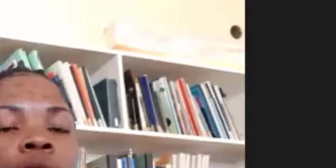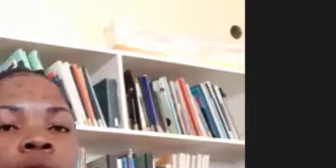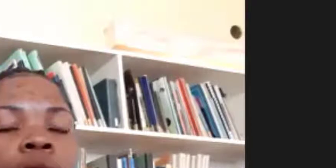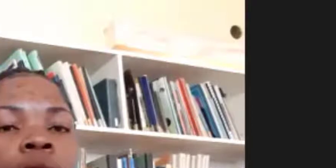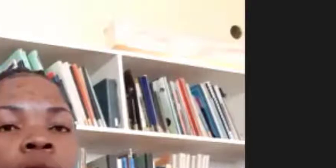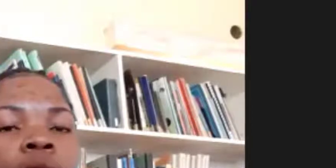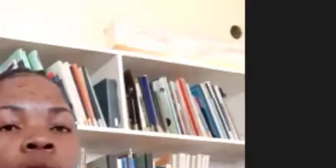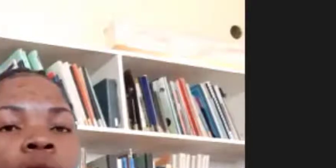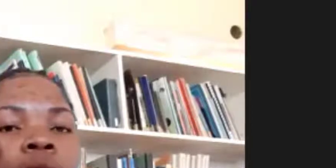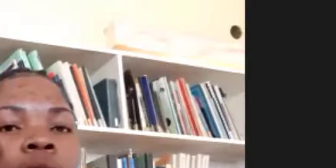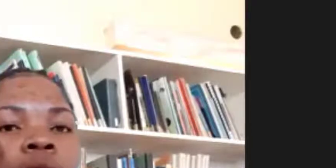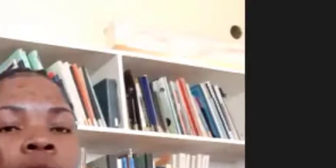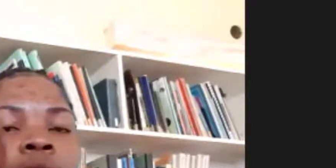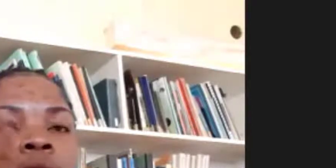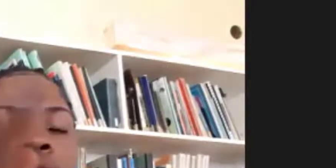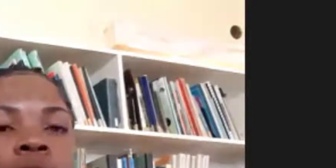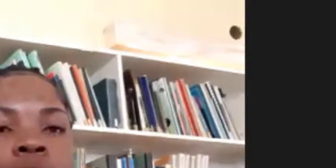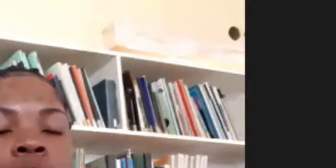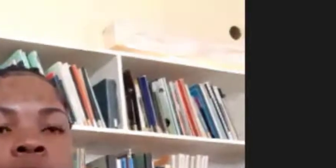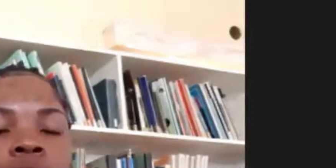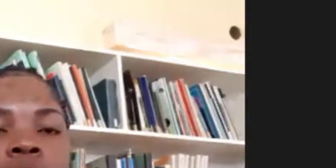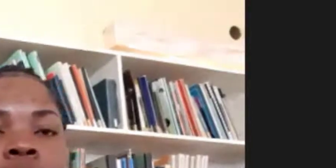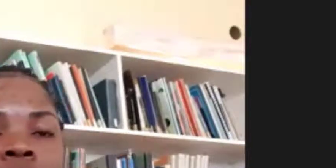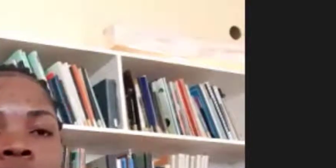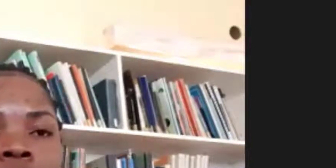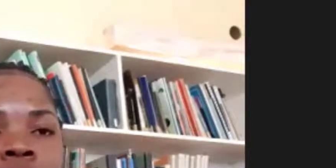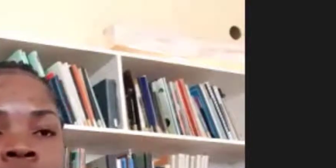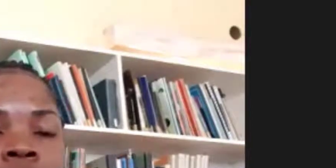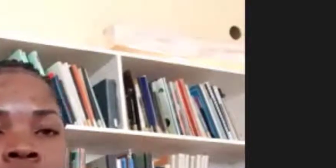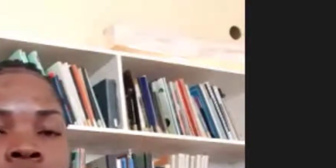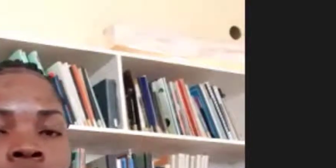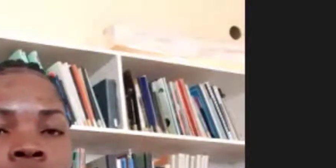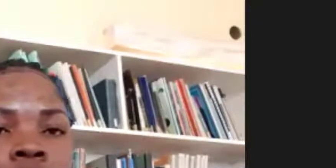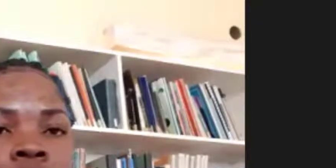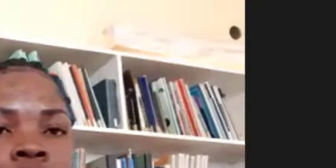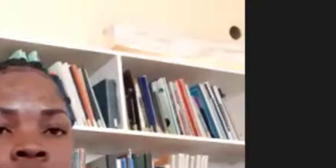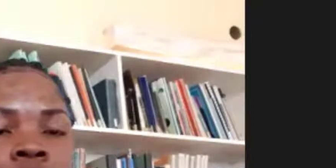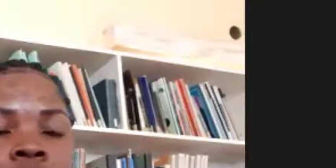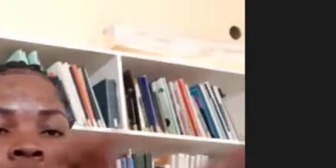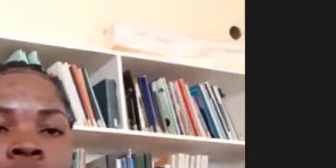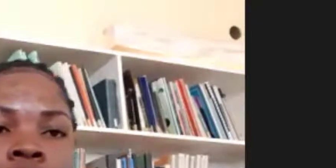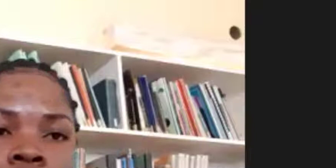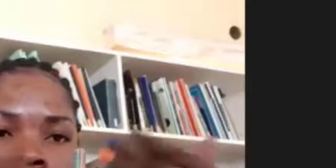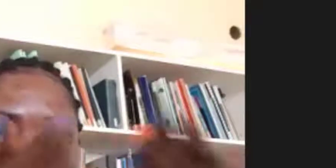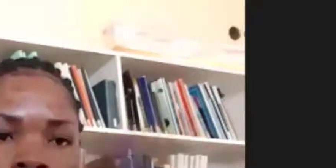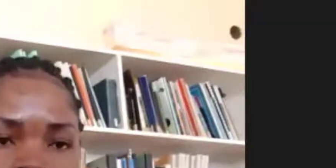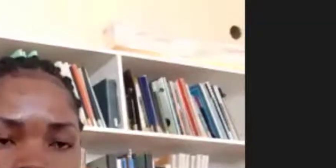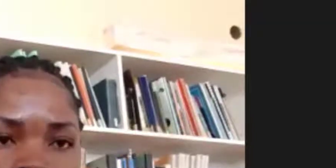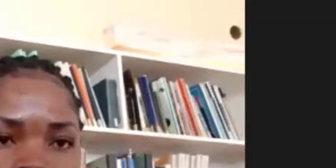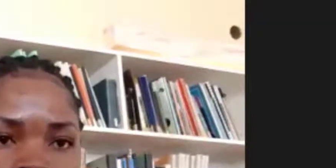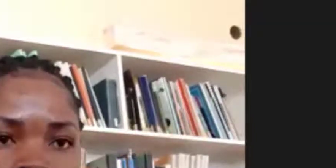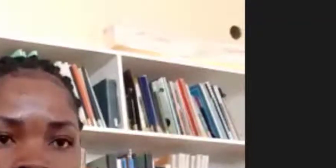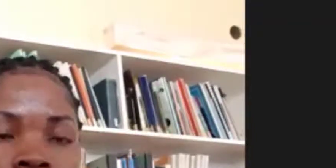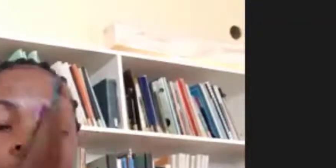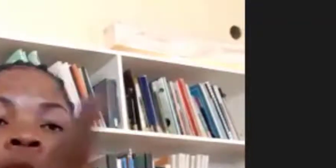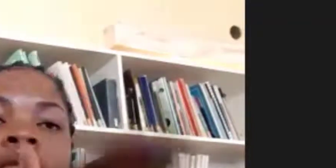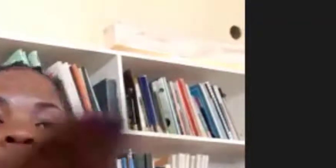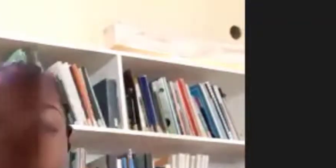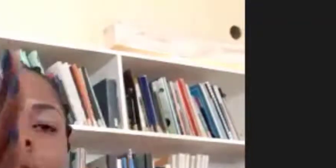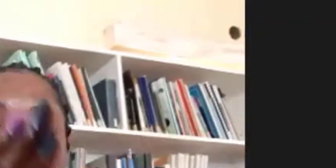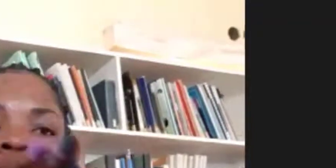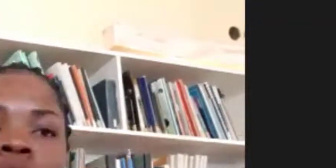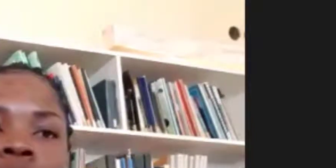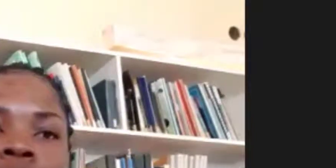To correctly demonstrate the steps of Russian multiplication using both even